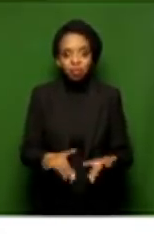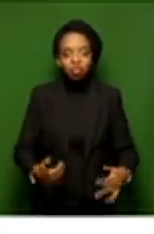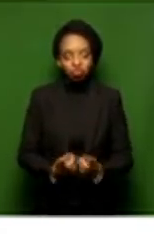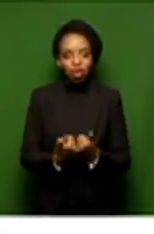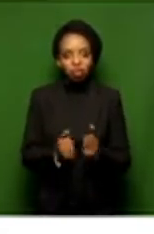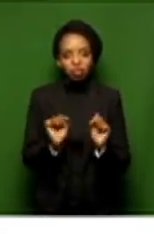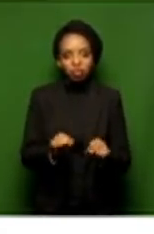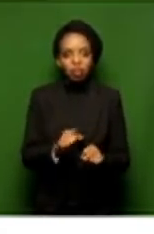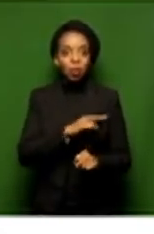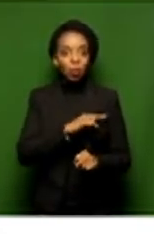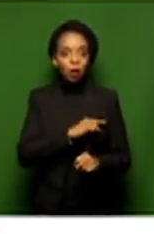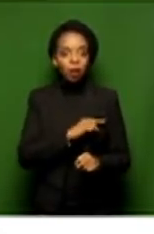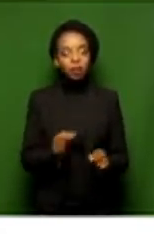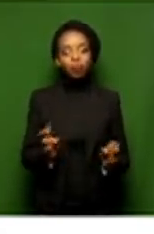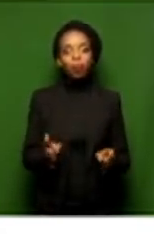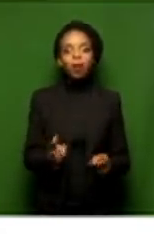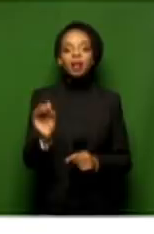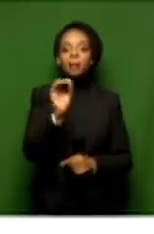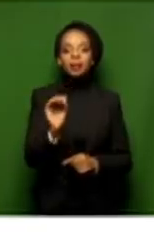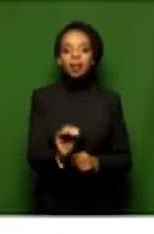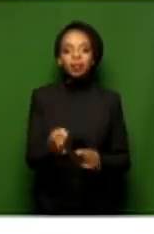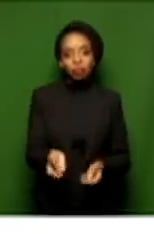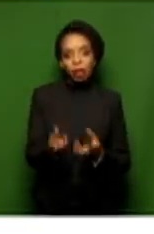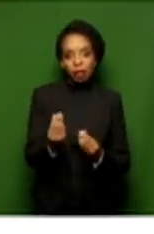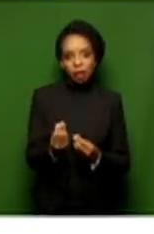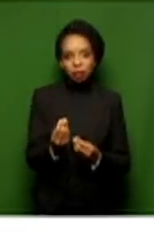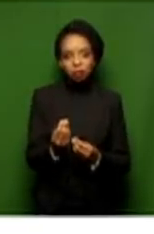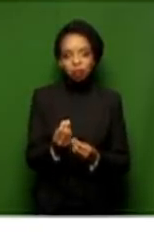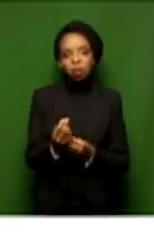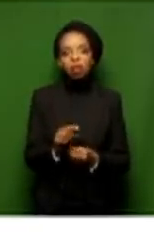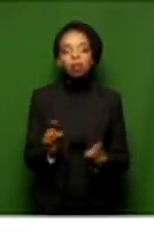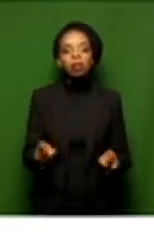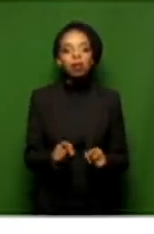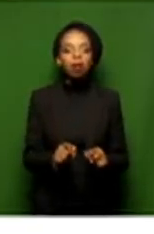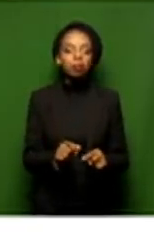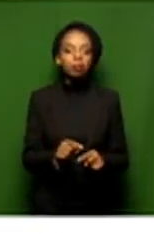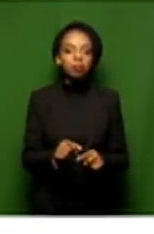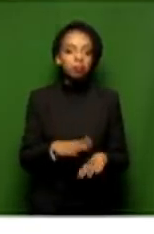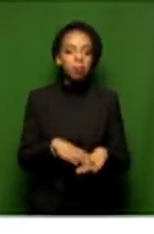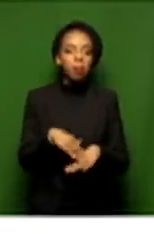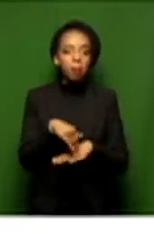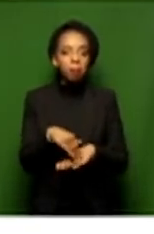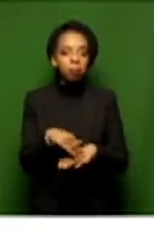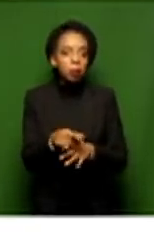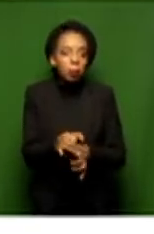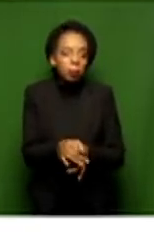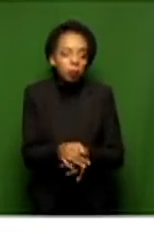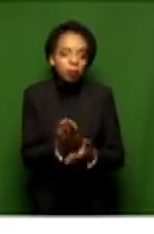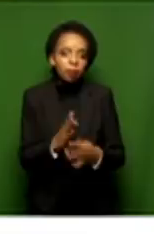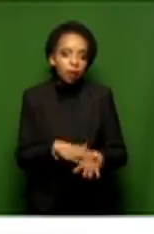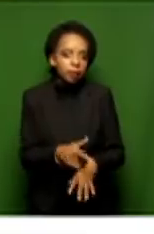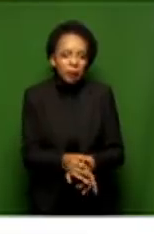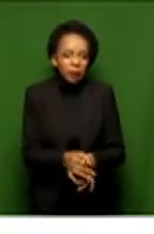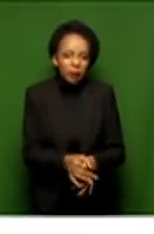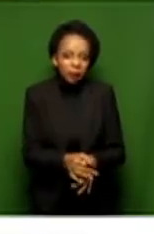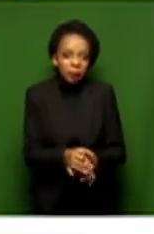the percentages that they usually get are relatively small sometimes so small that they are within that margin